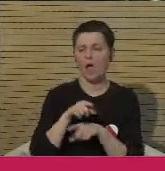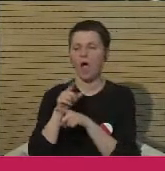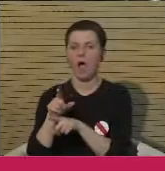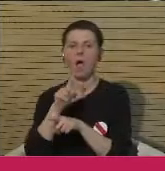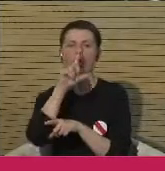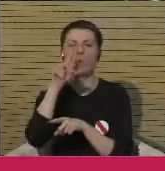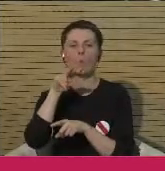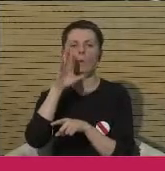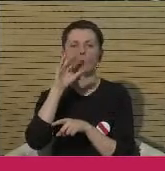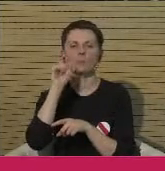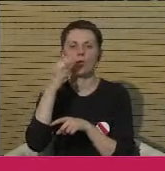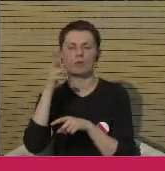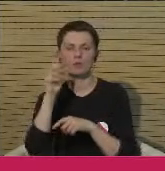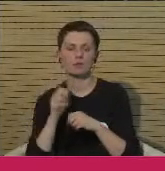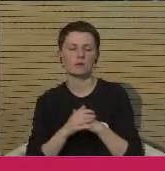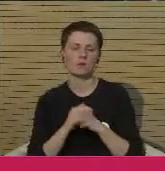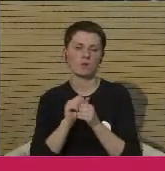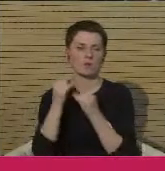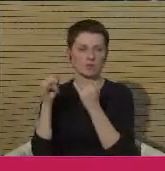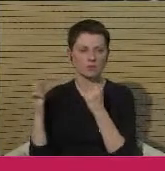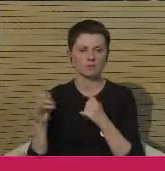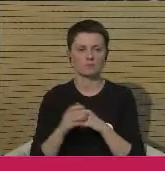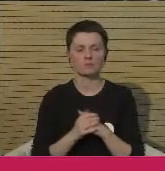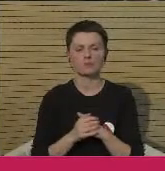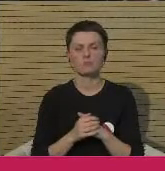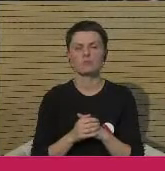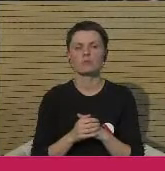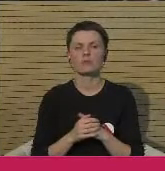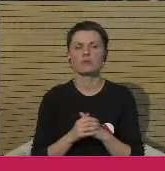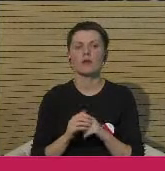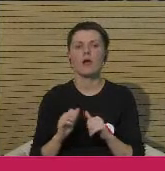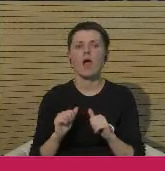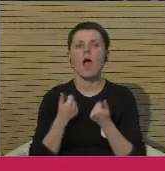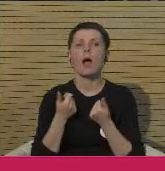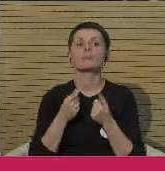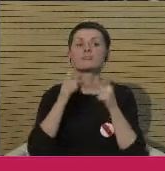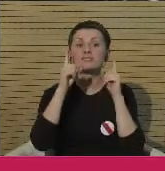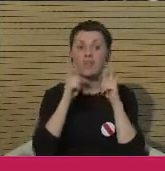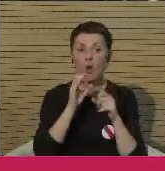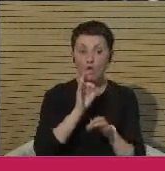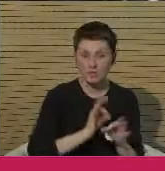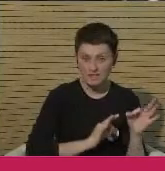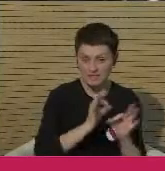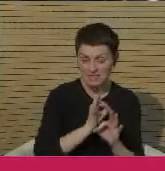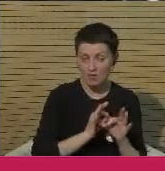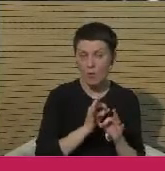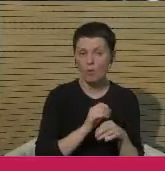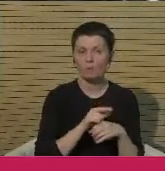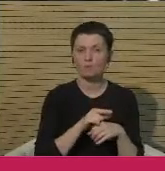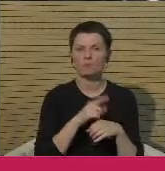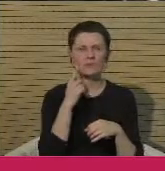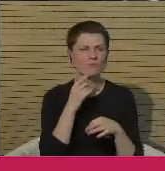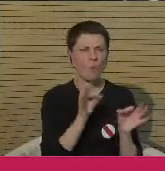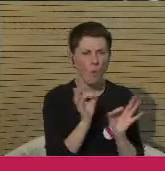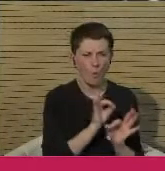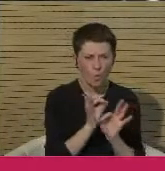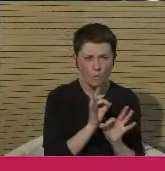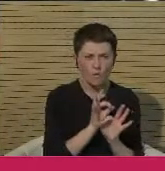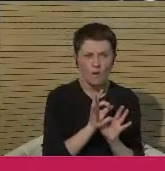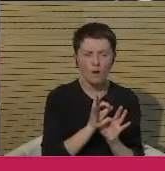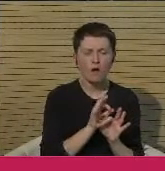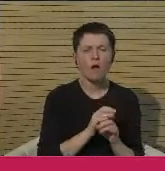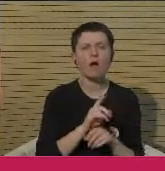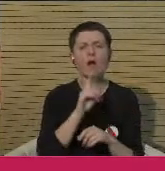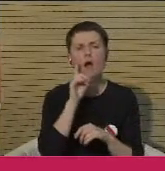countries, how to see the contrast between this building and Lubyanka, Moscovite Lubyanka. So to start from